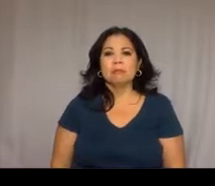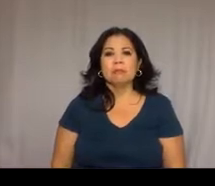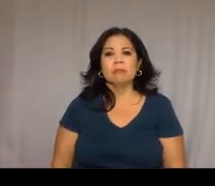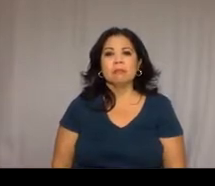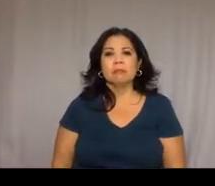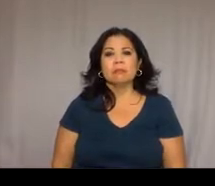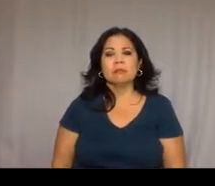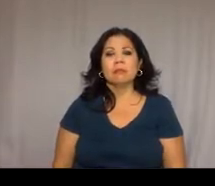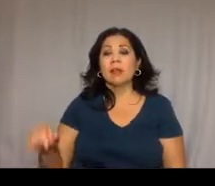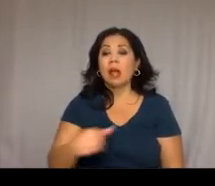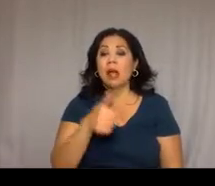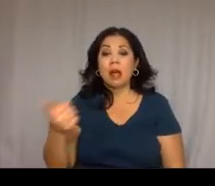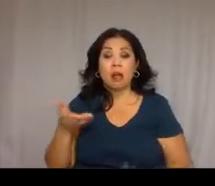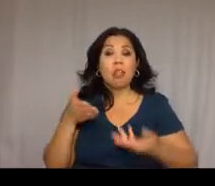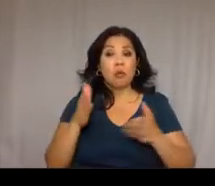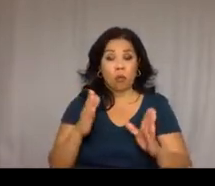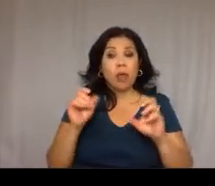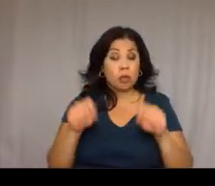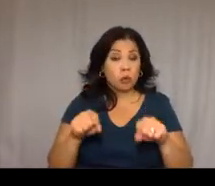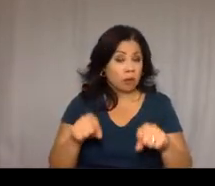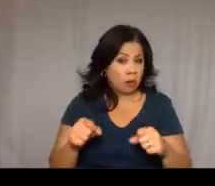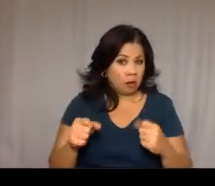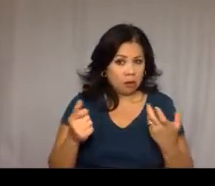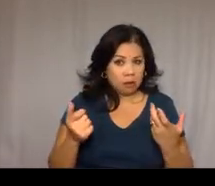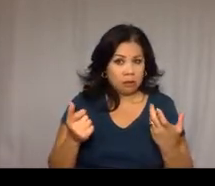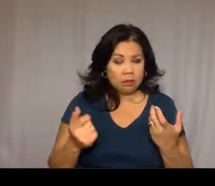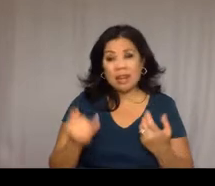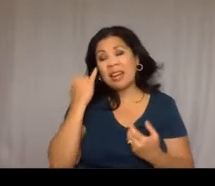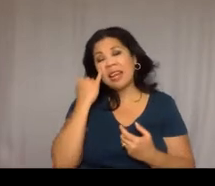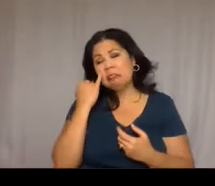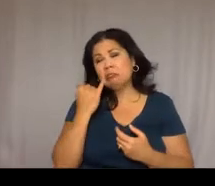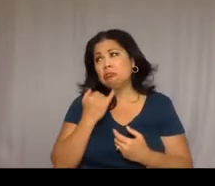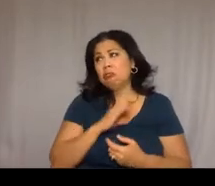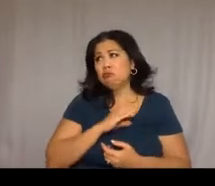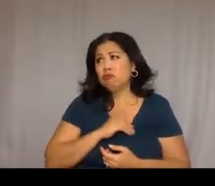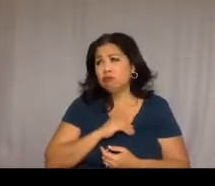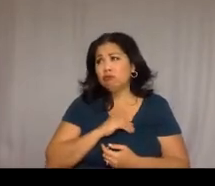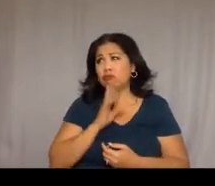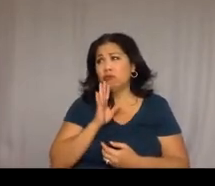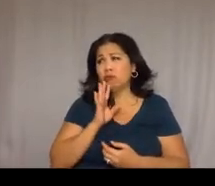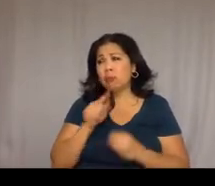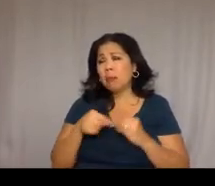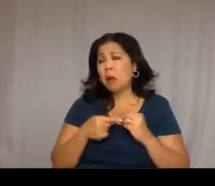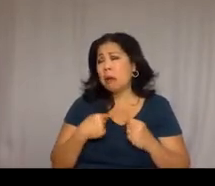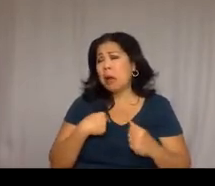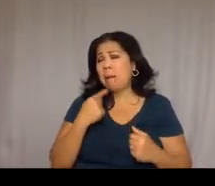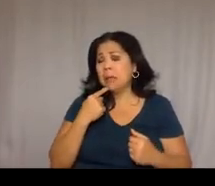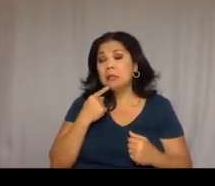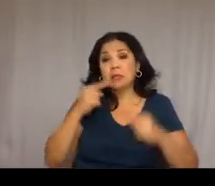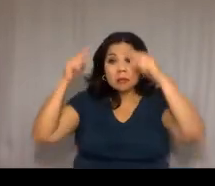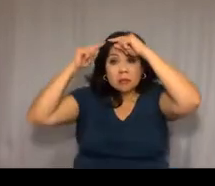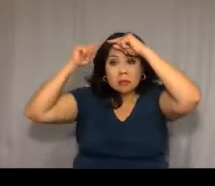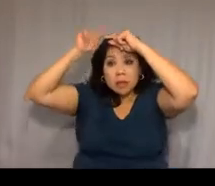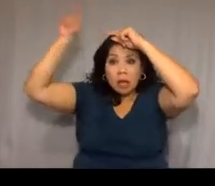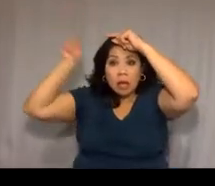Now, the other way you can do this project, if it makes you feel too sad to talk about what you miss, is you can also have the thought bubble